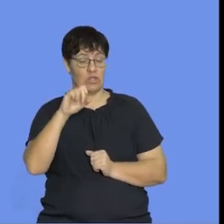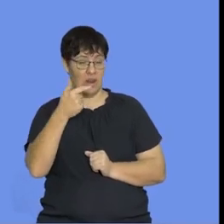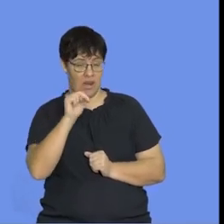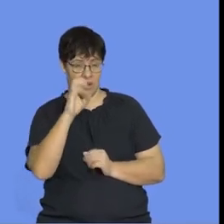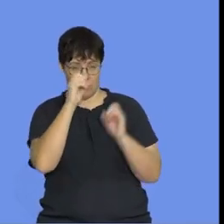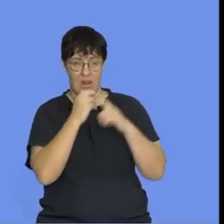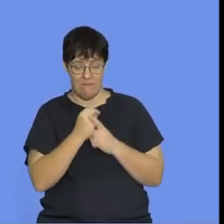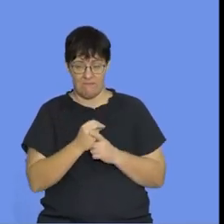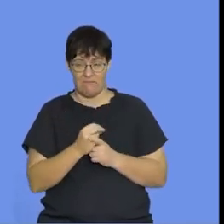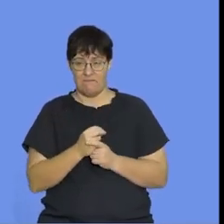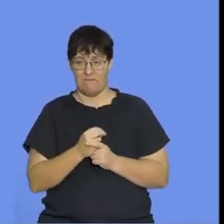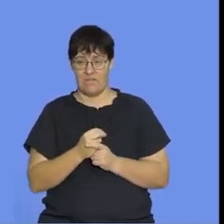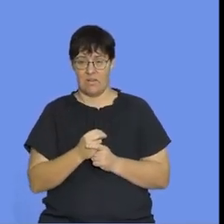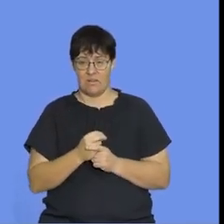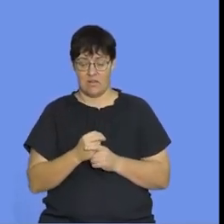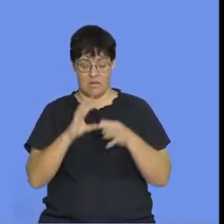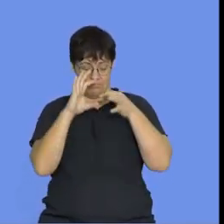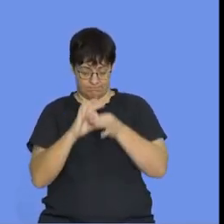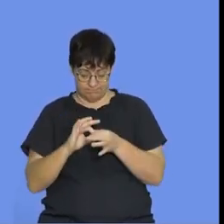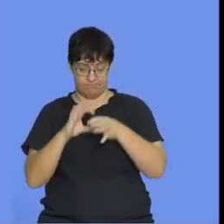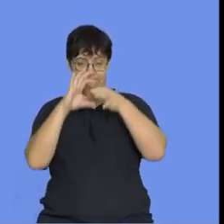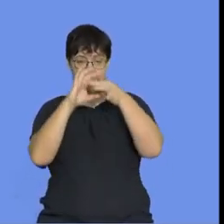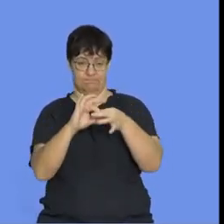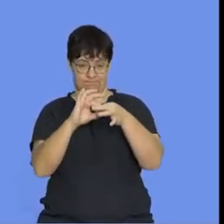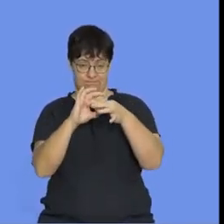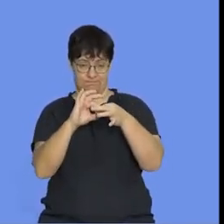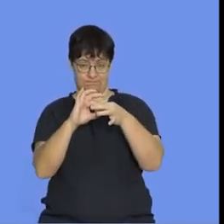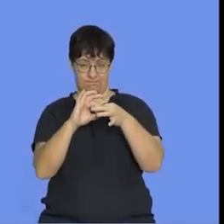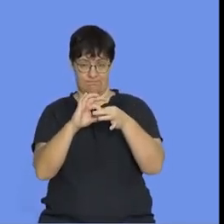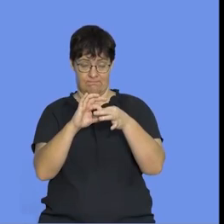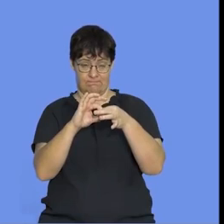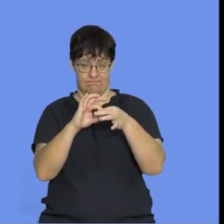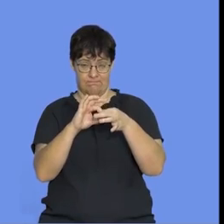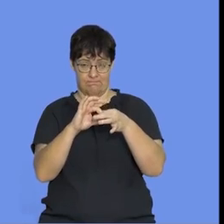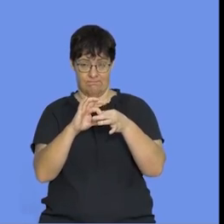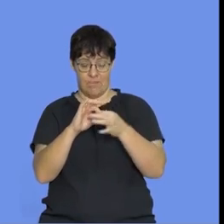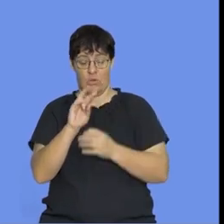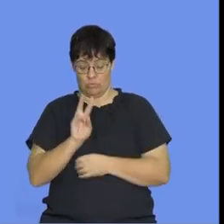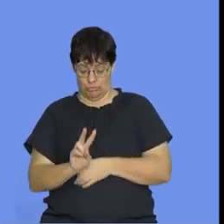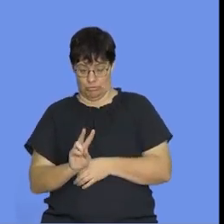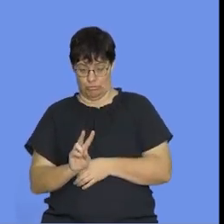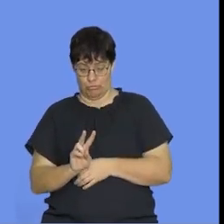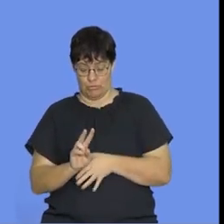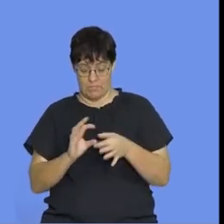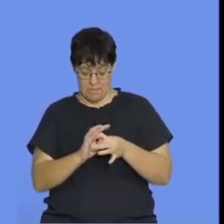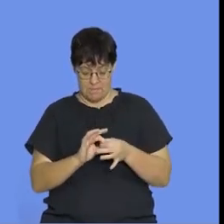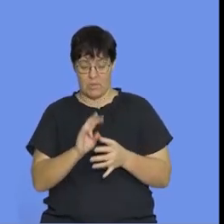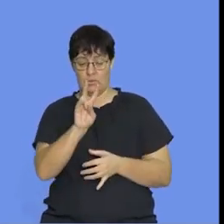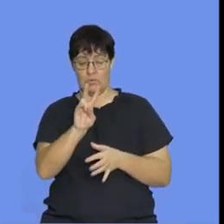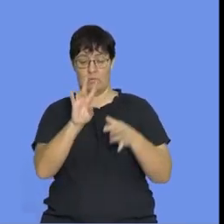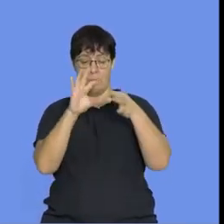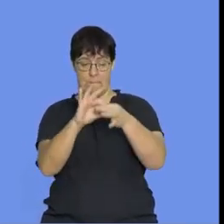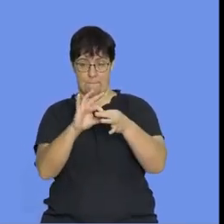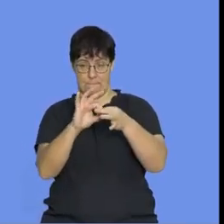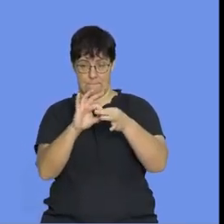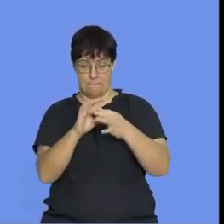two atoms, these are the particles that make up these elements, okay? There are two atoms that are joined together. For us to